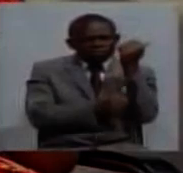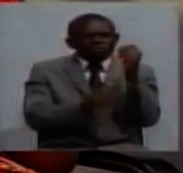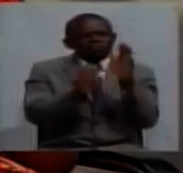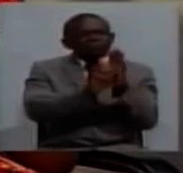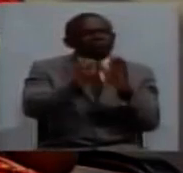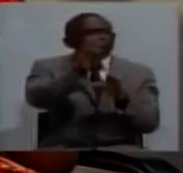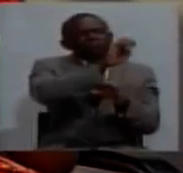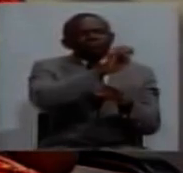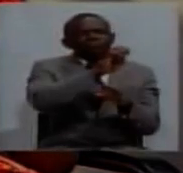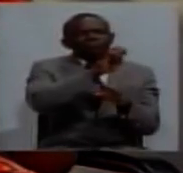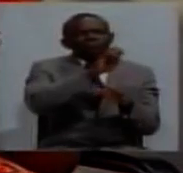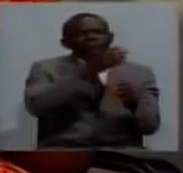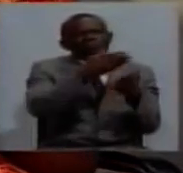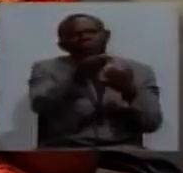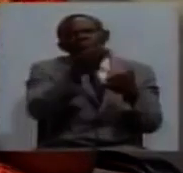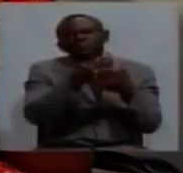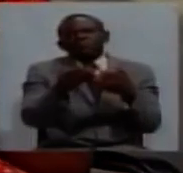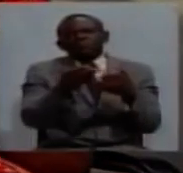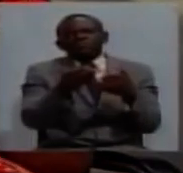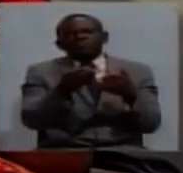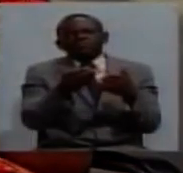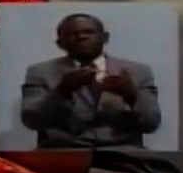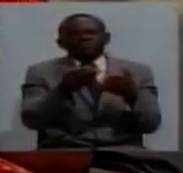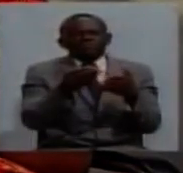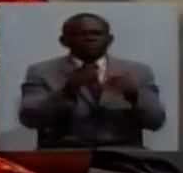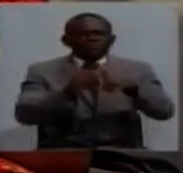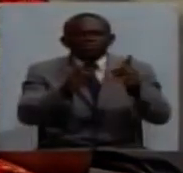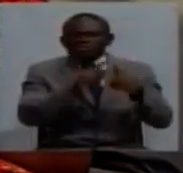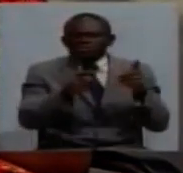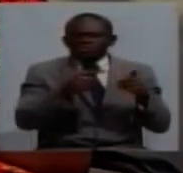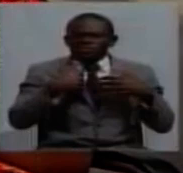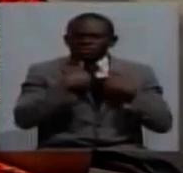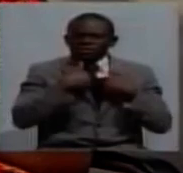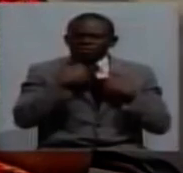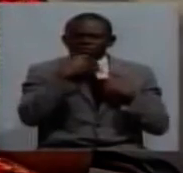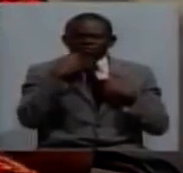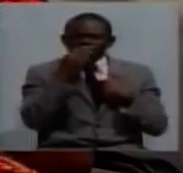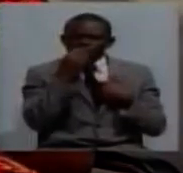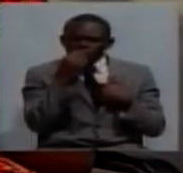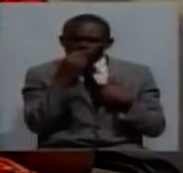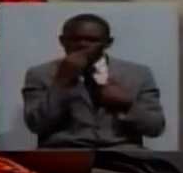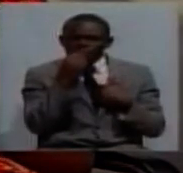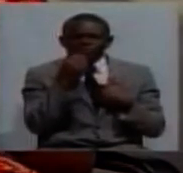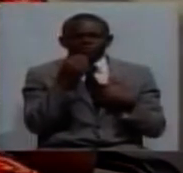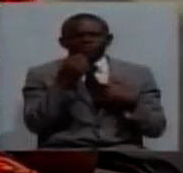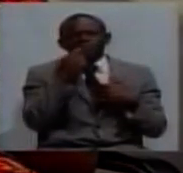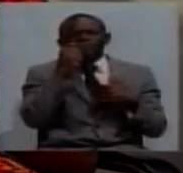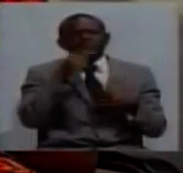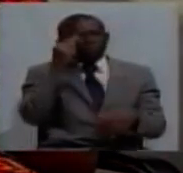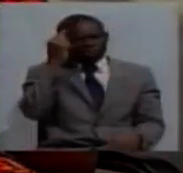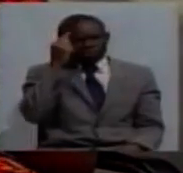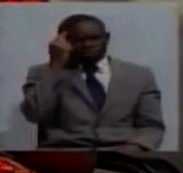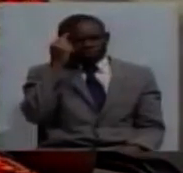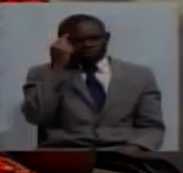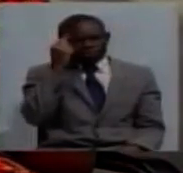importing cornflakes? Can we be quick around that? I think that can be done very quickly. We have the statistics, we know what we are